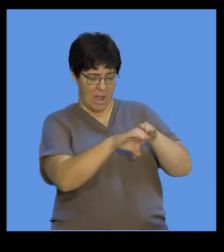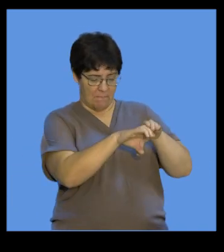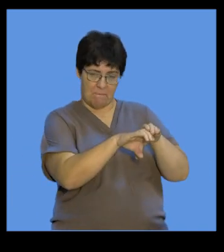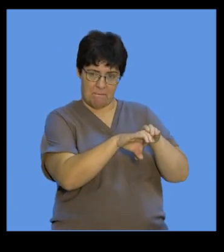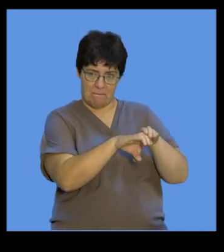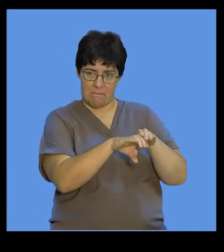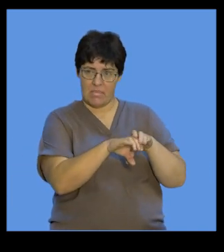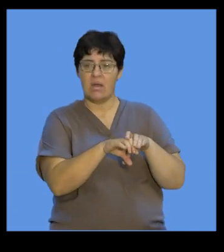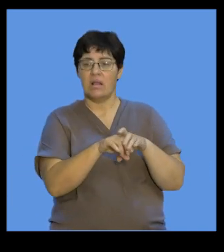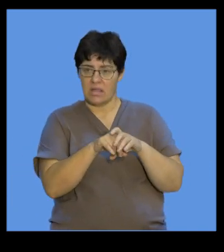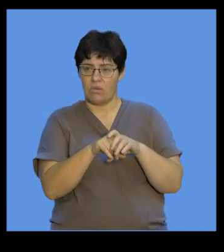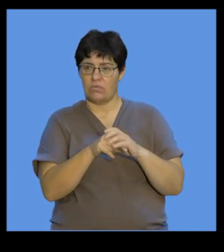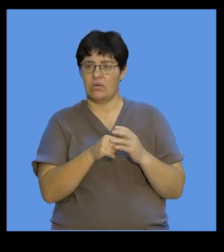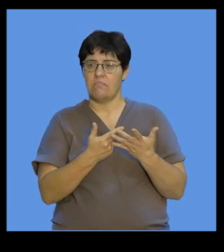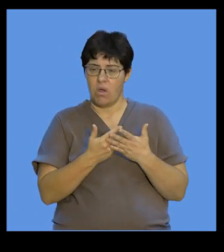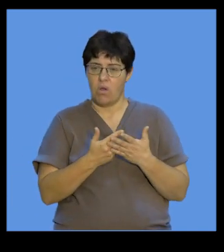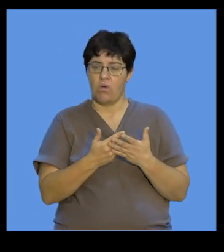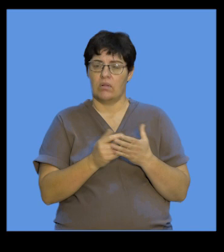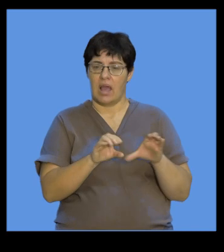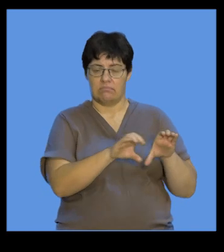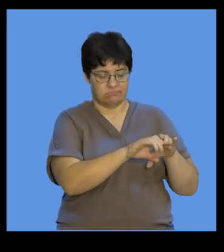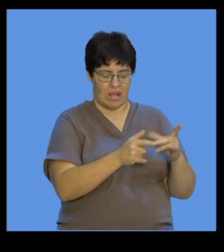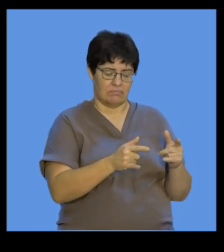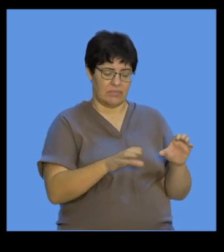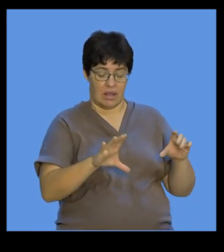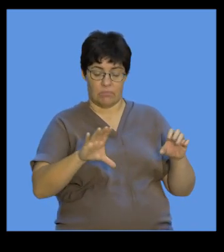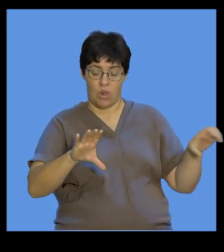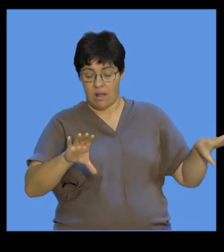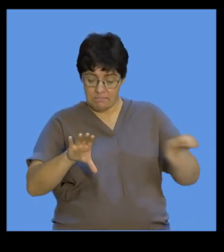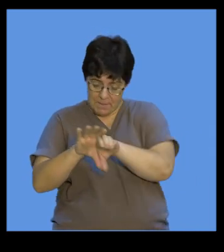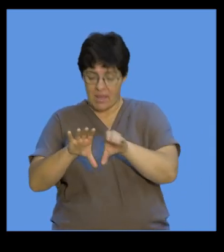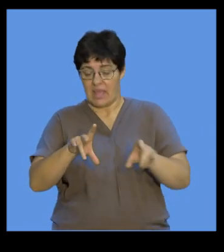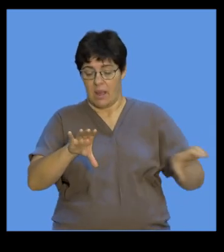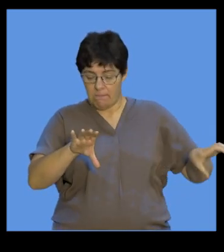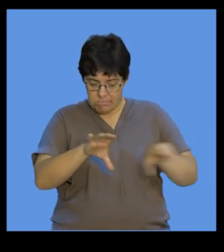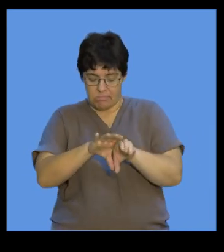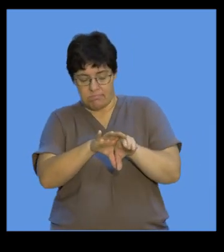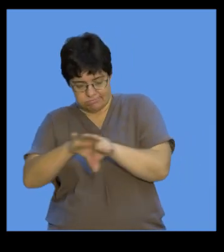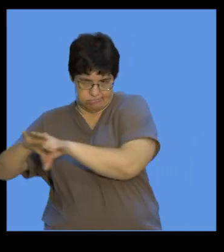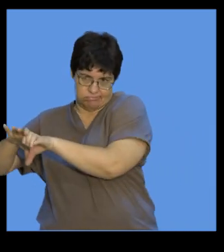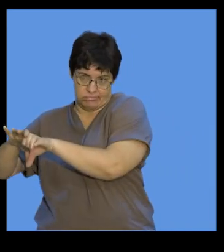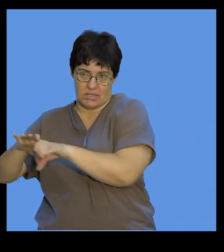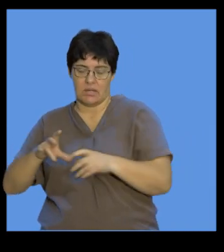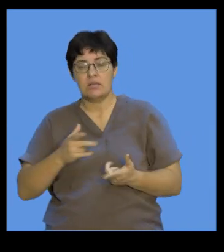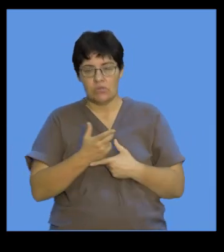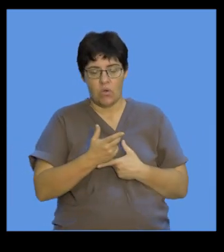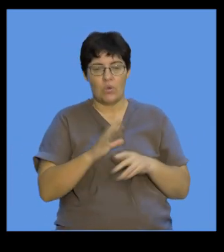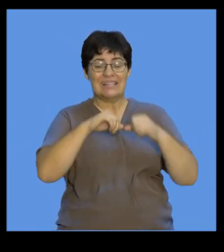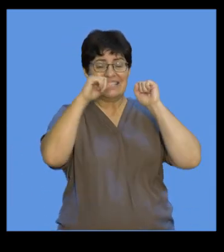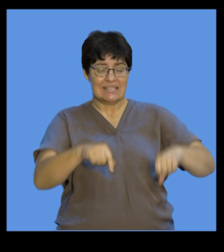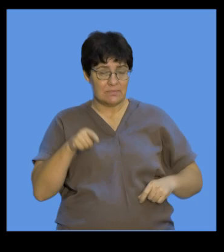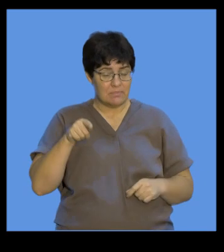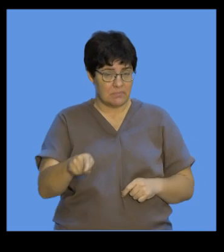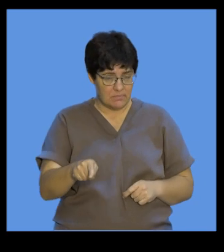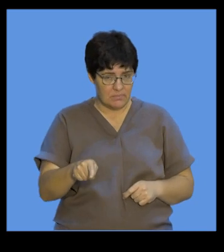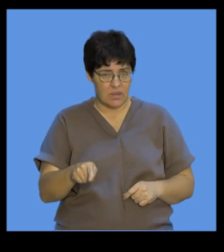ball and container now move east. Then they say to calculate the velocity of the ball container system